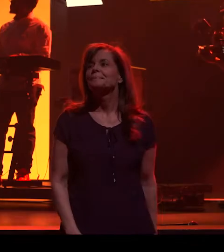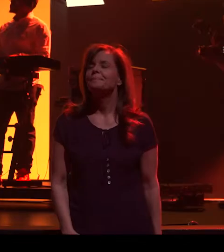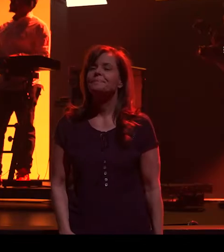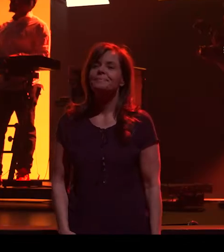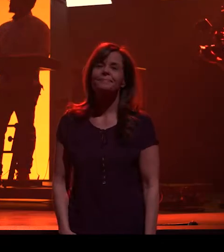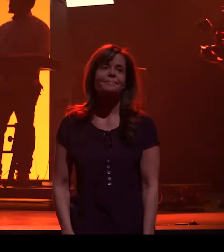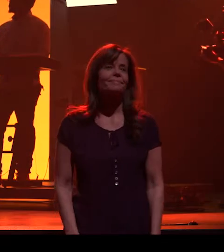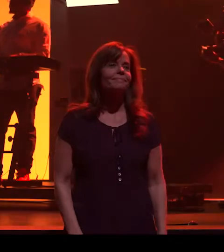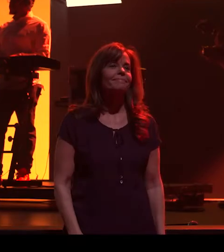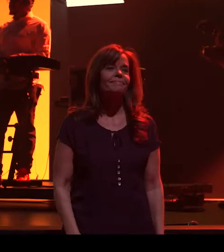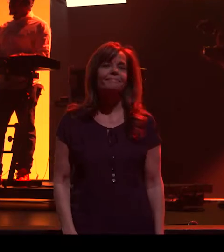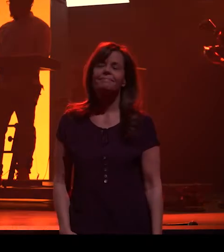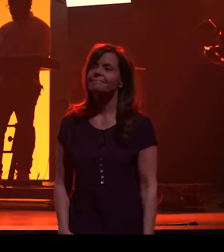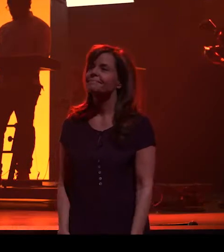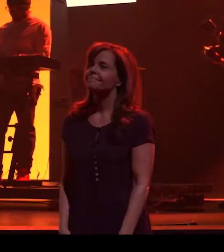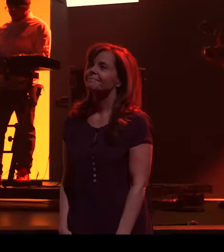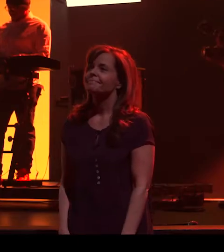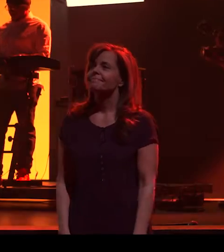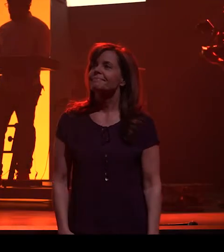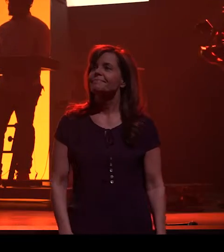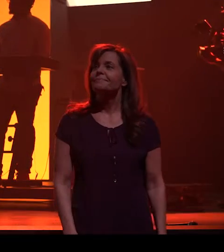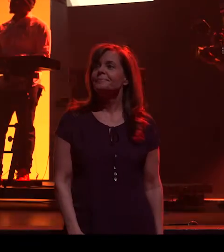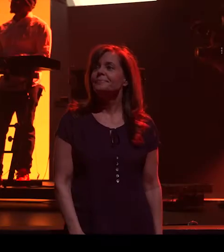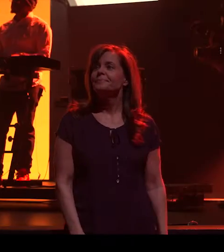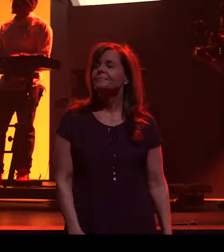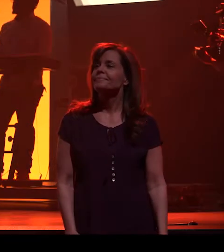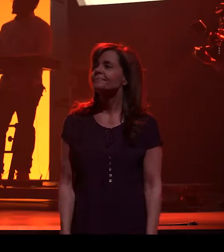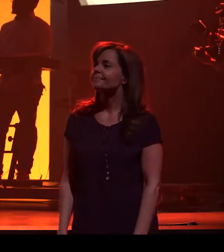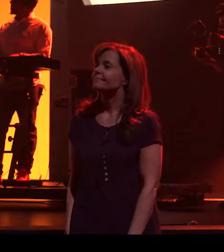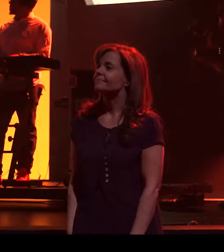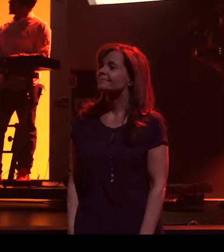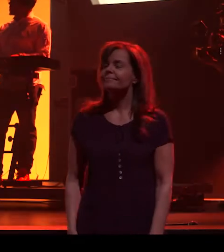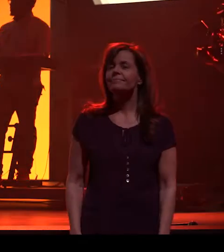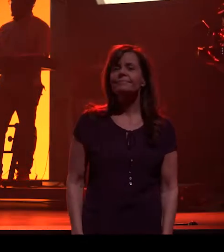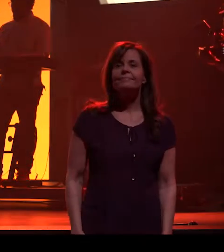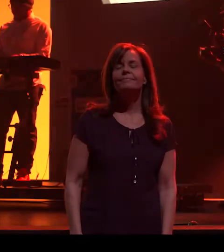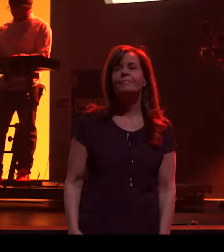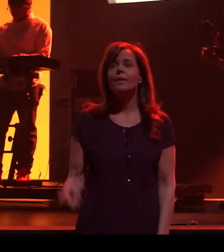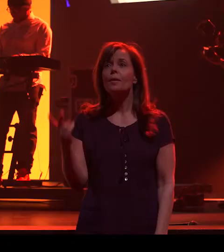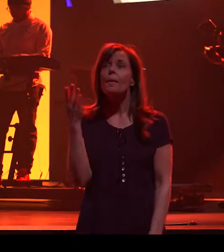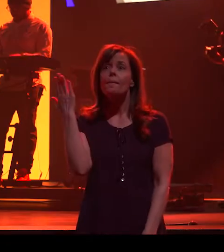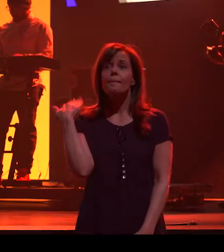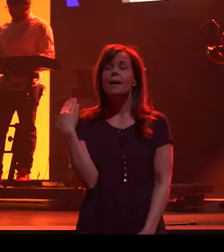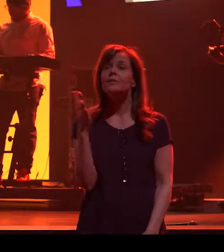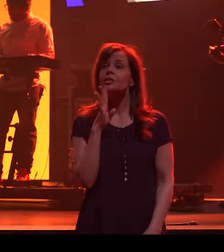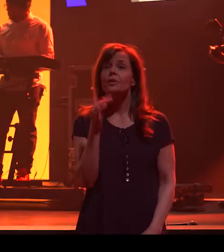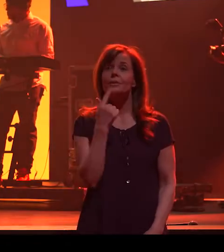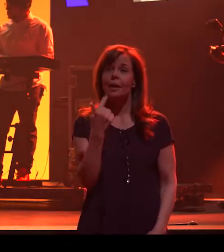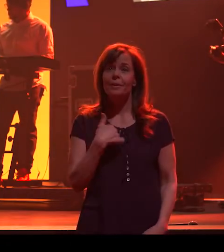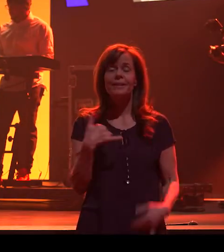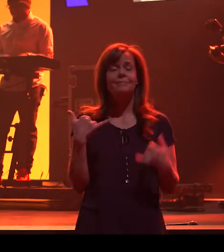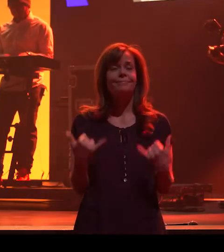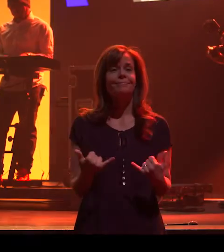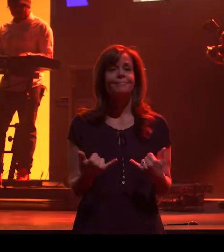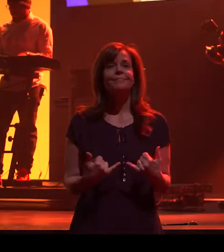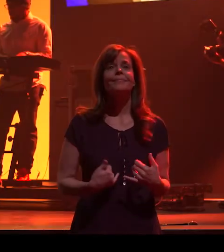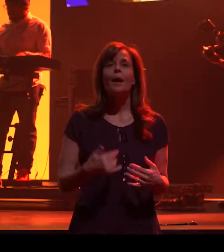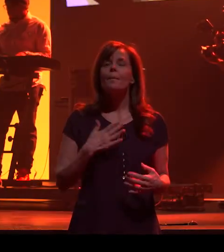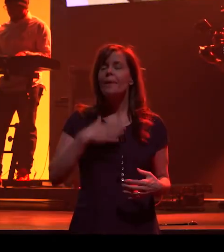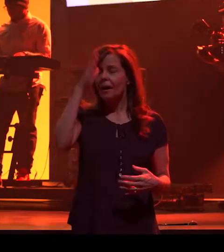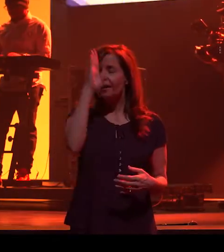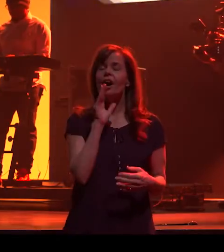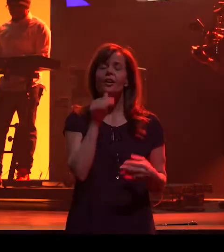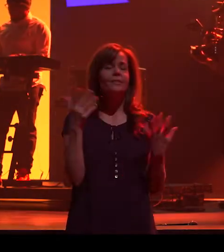alone. You said what the future's in, 'cause if the past can talk, it will tell me this. My God